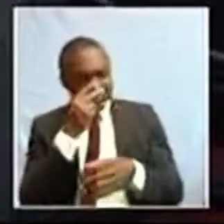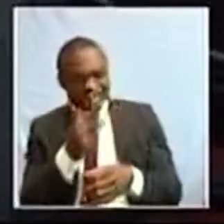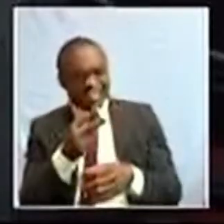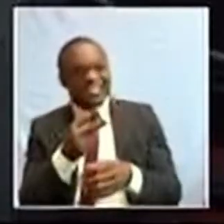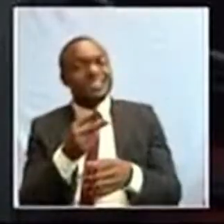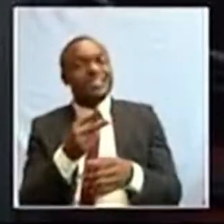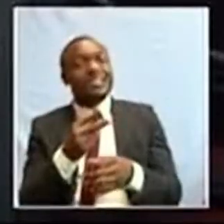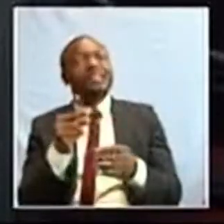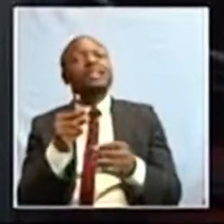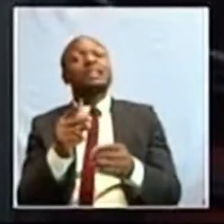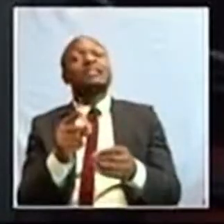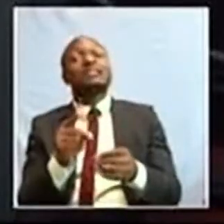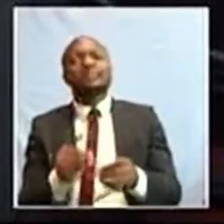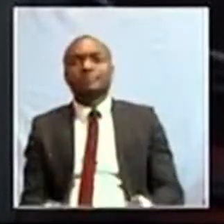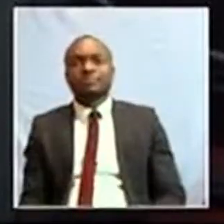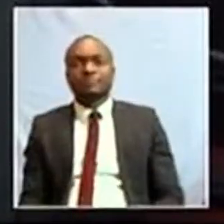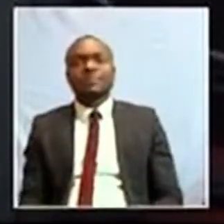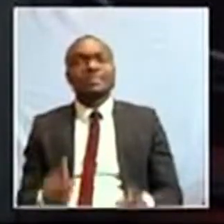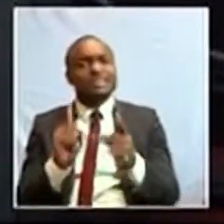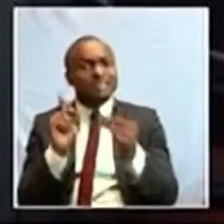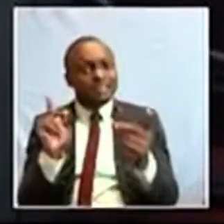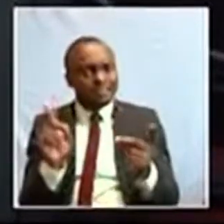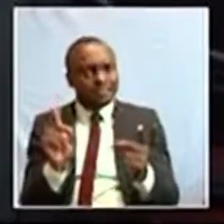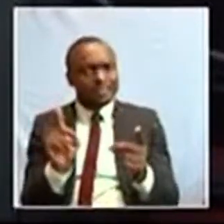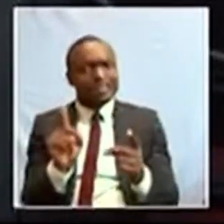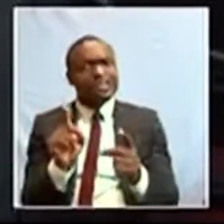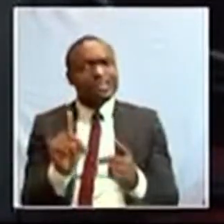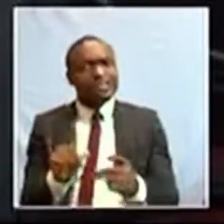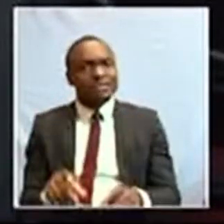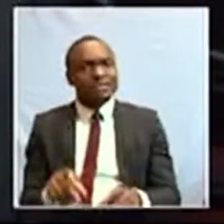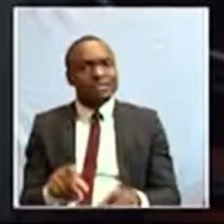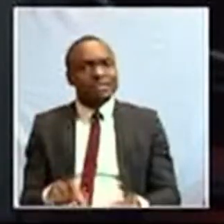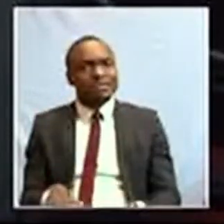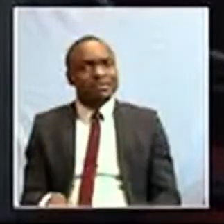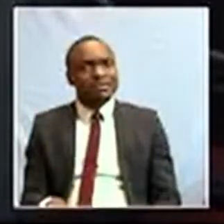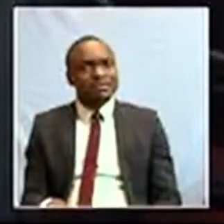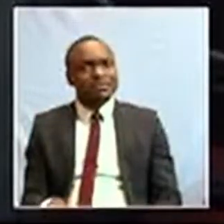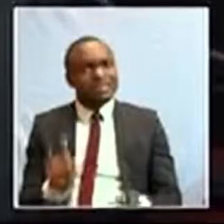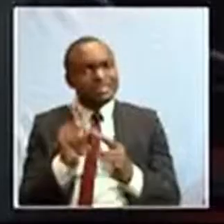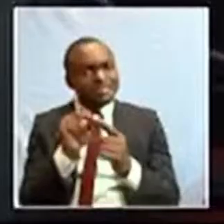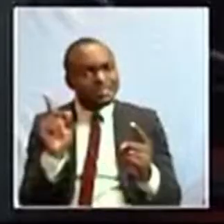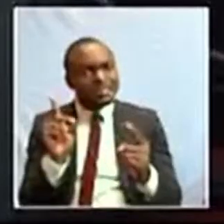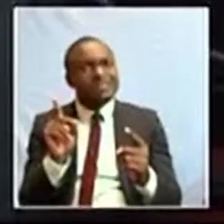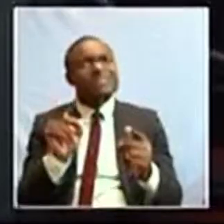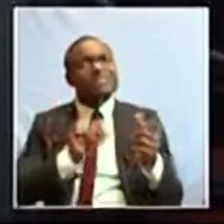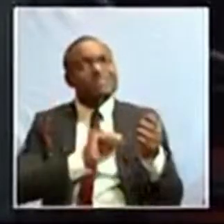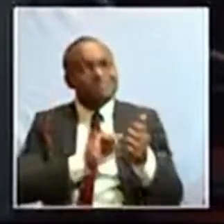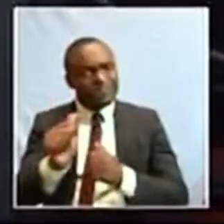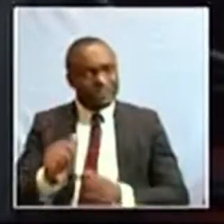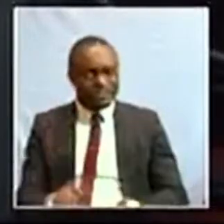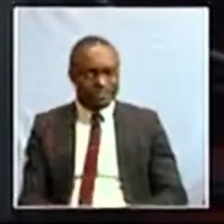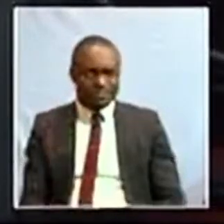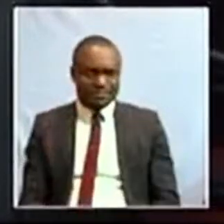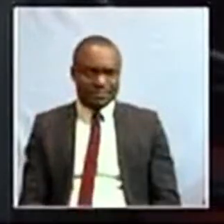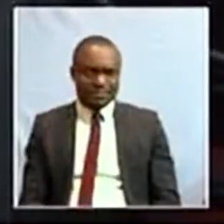the distances from Indola Town Council to where the fire is, I don't think it's a workable